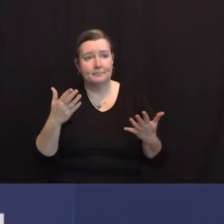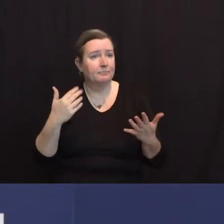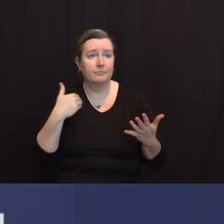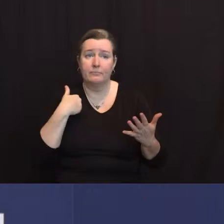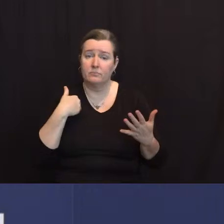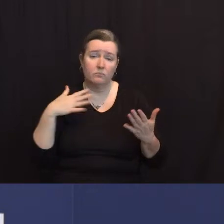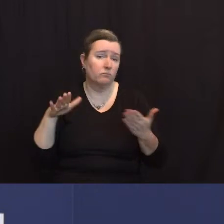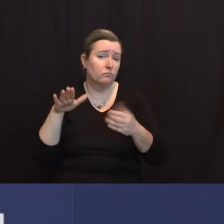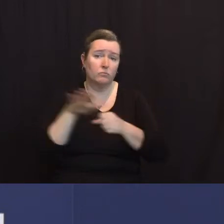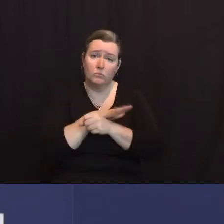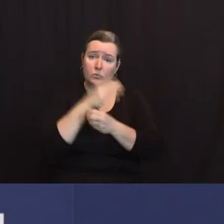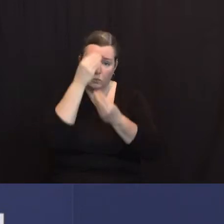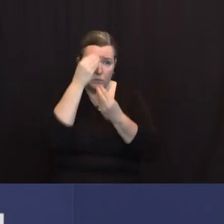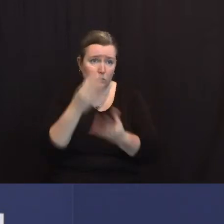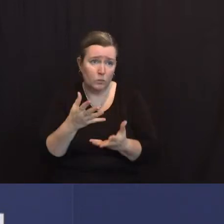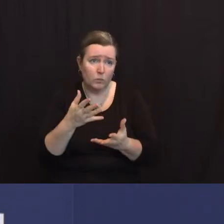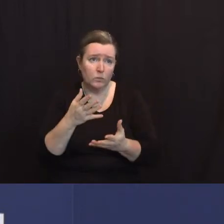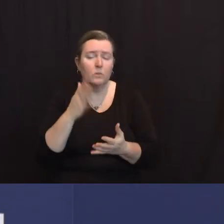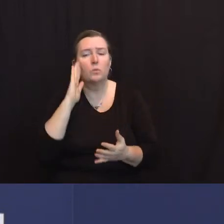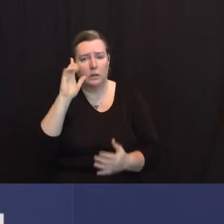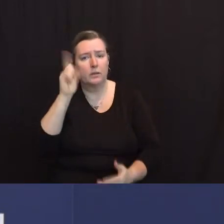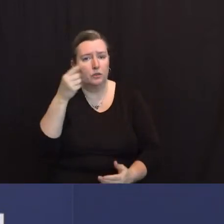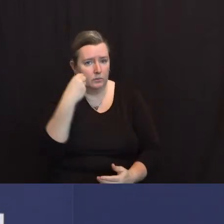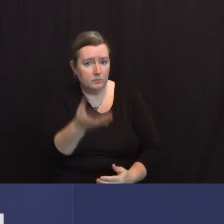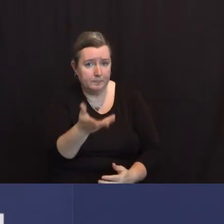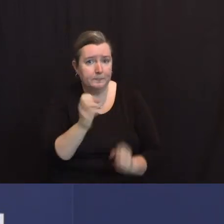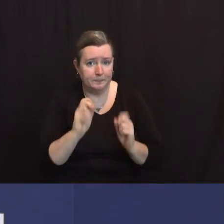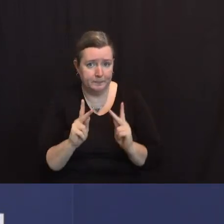you. Dan, will you make sure we follow up on that?